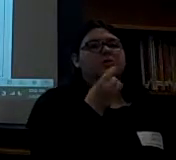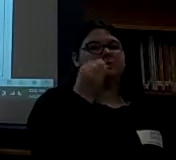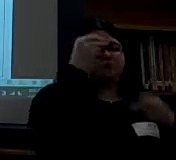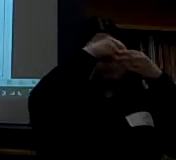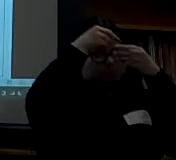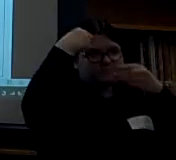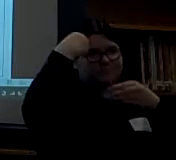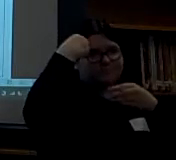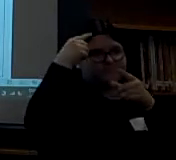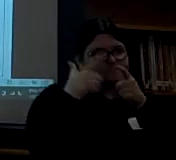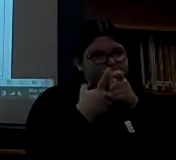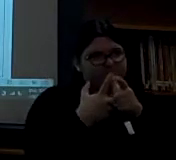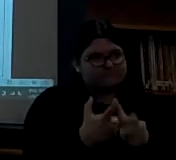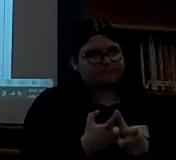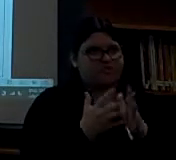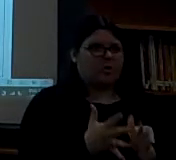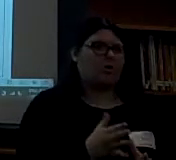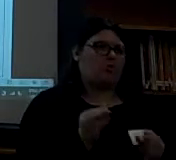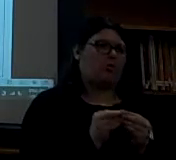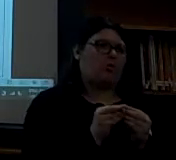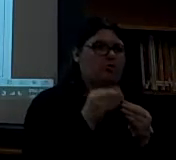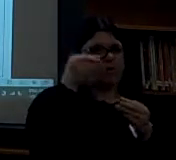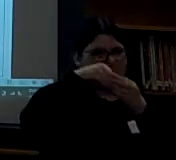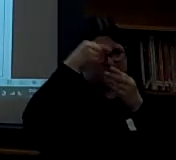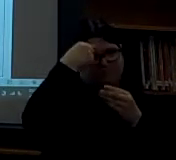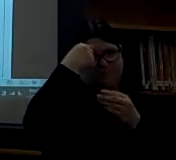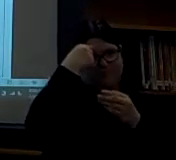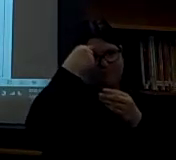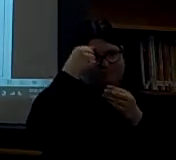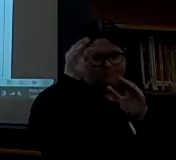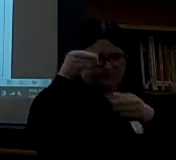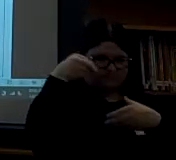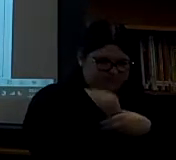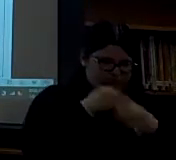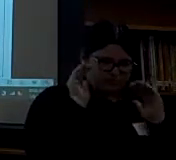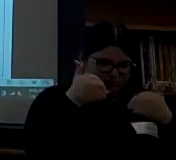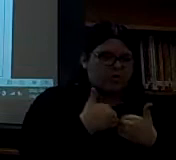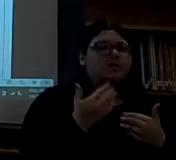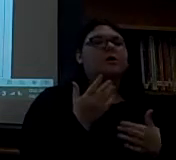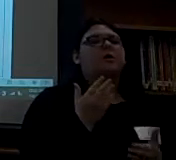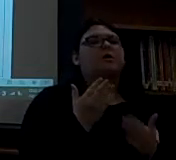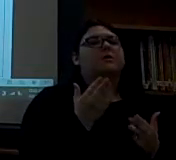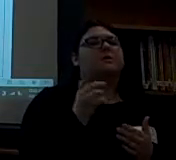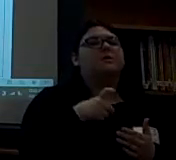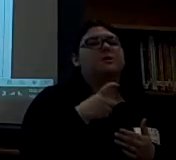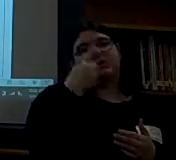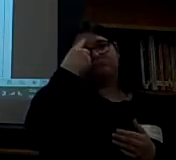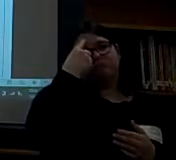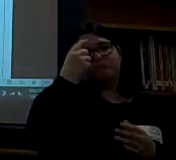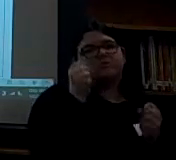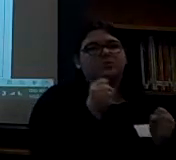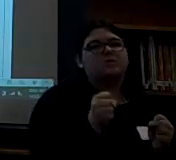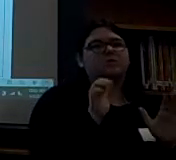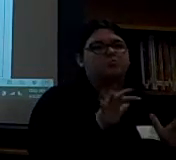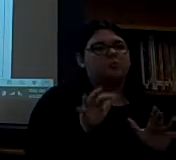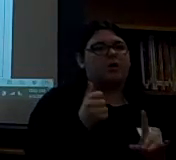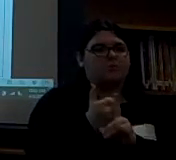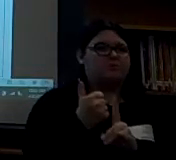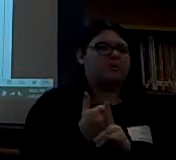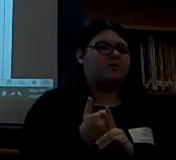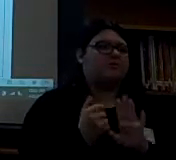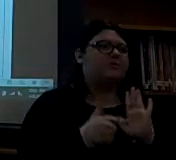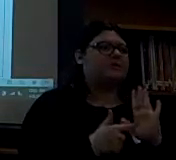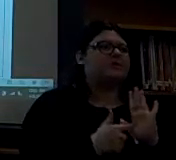head, and usually runners are more in their head, they're not the physical kids because they don't become aggressive, he may need some cognitive strategies to calm himself down.